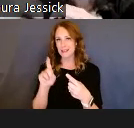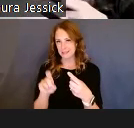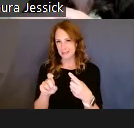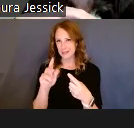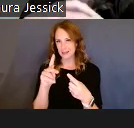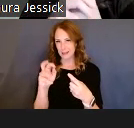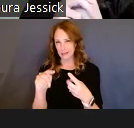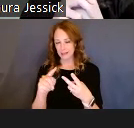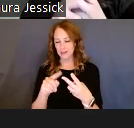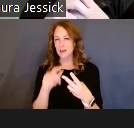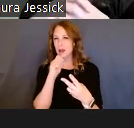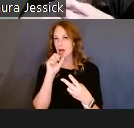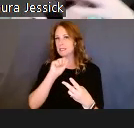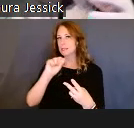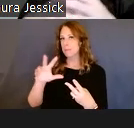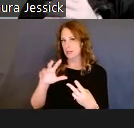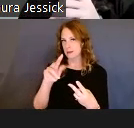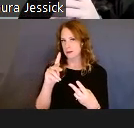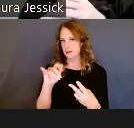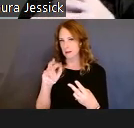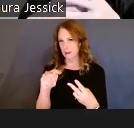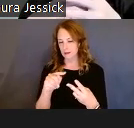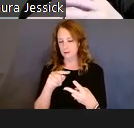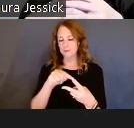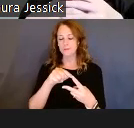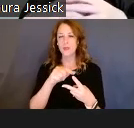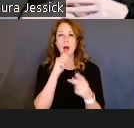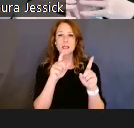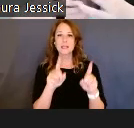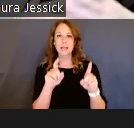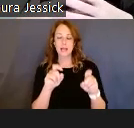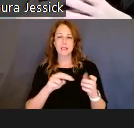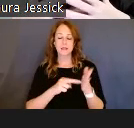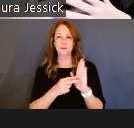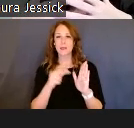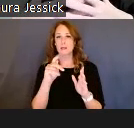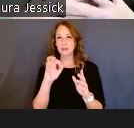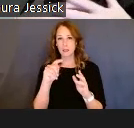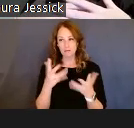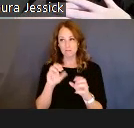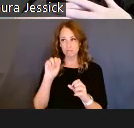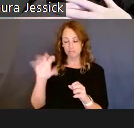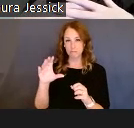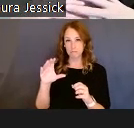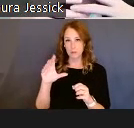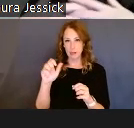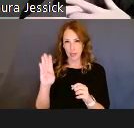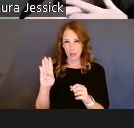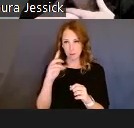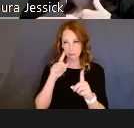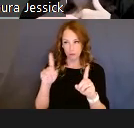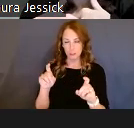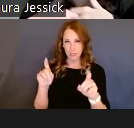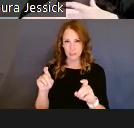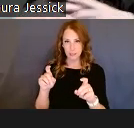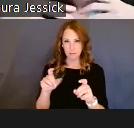there is an unsubmitted kit. So an untested kit is a kit that has been submitted to the crime lab for testing by